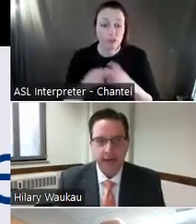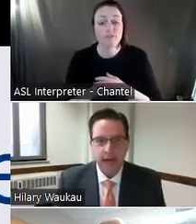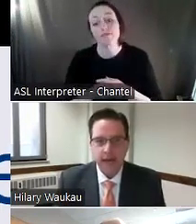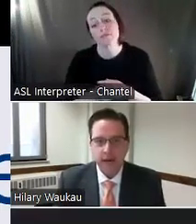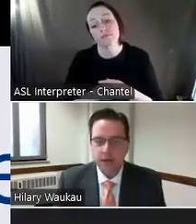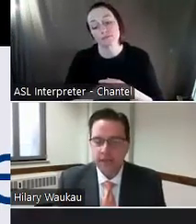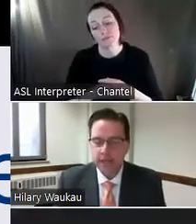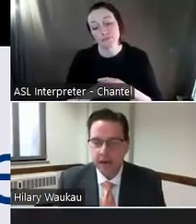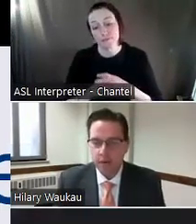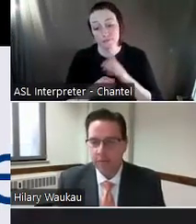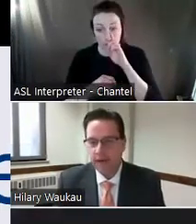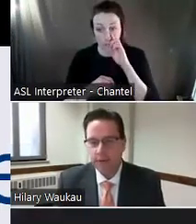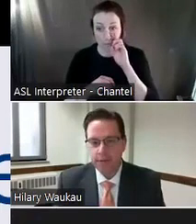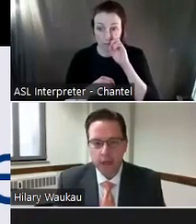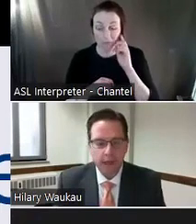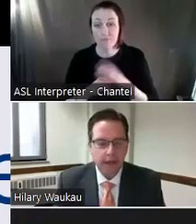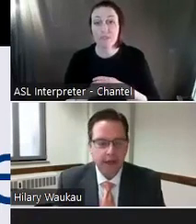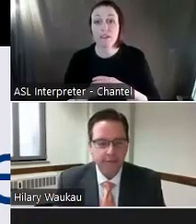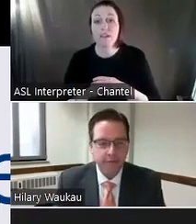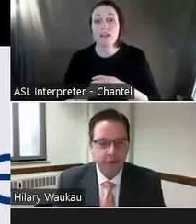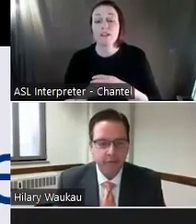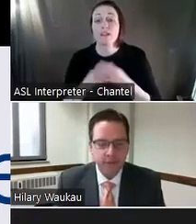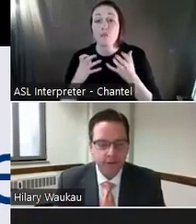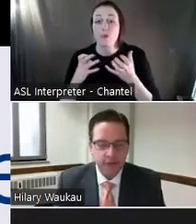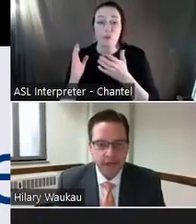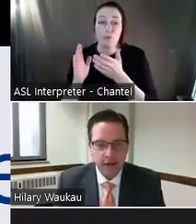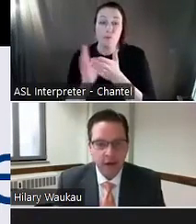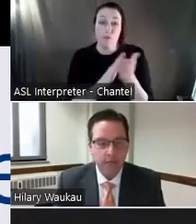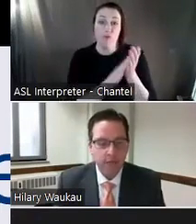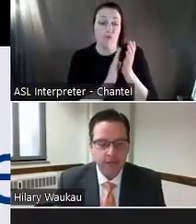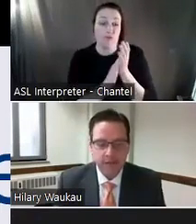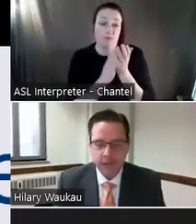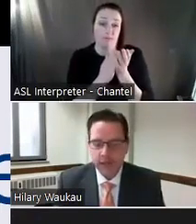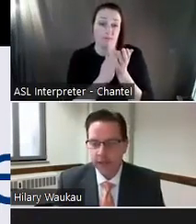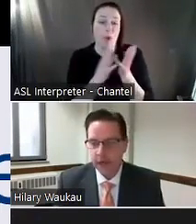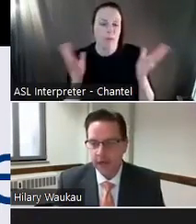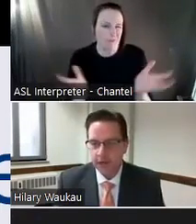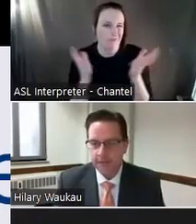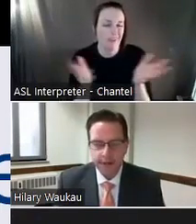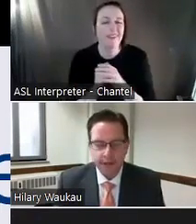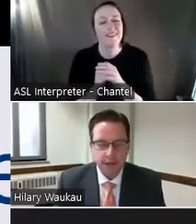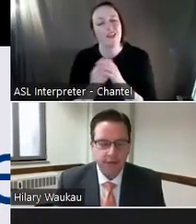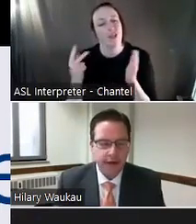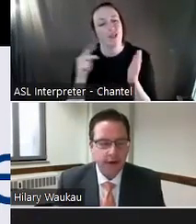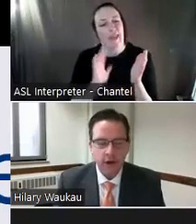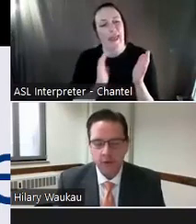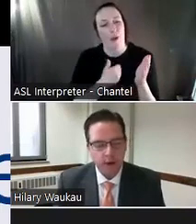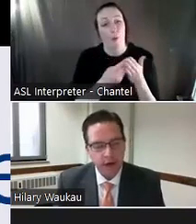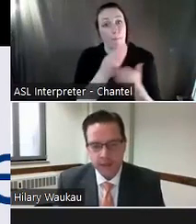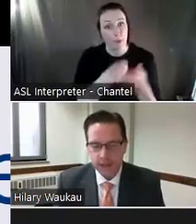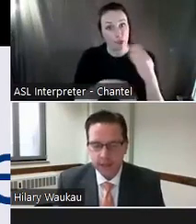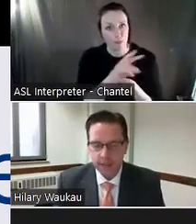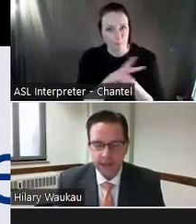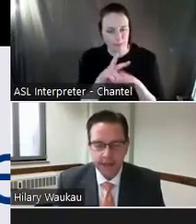And once again, want to make a plug for everyone to please go check out our budget website. There's a lot of good information on there.